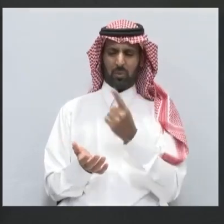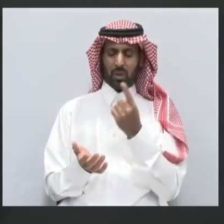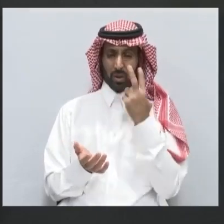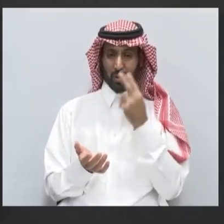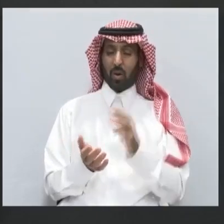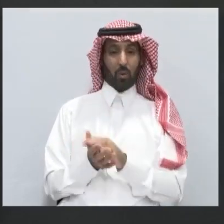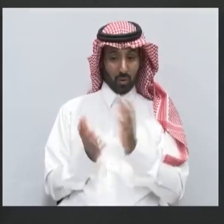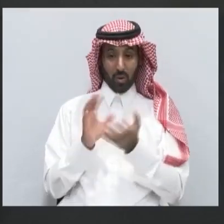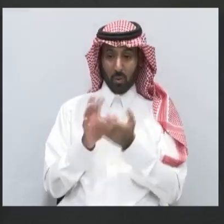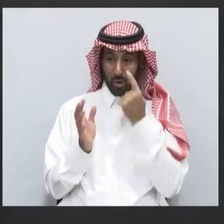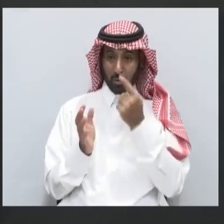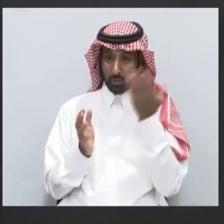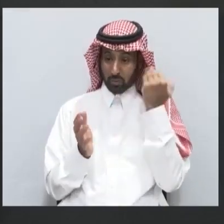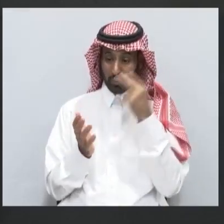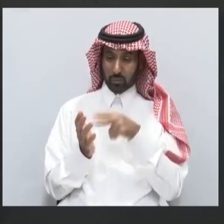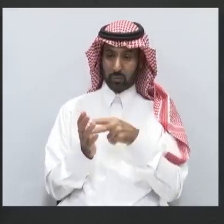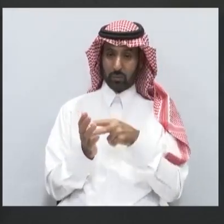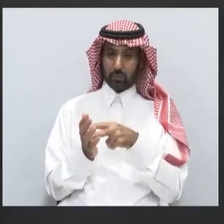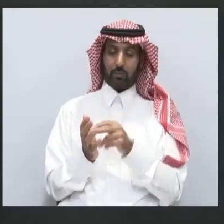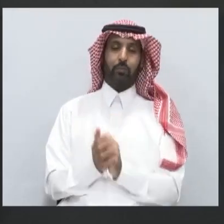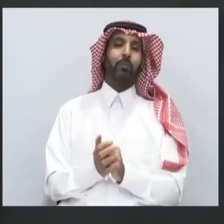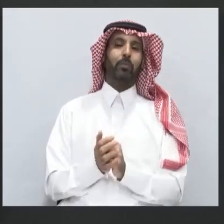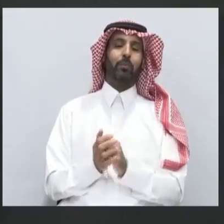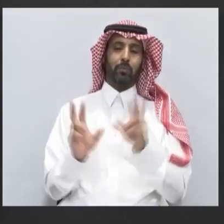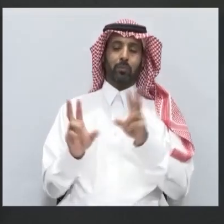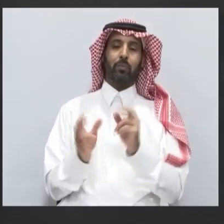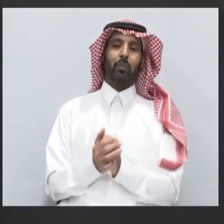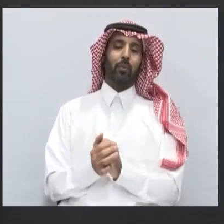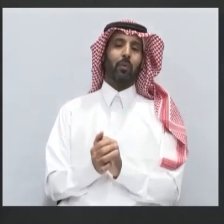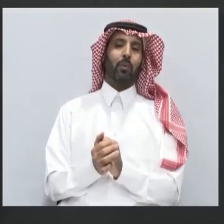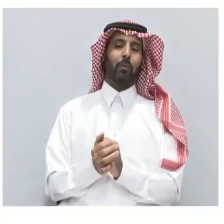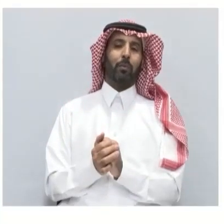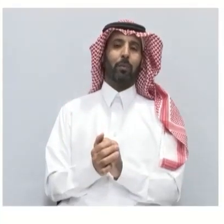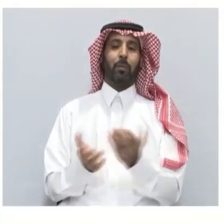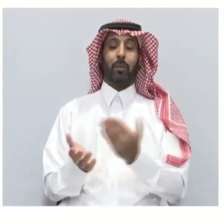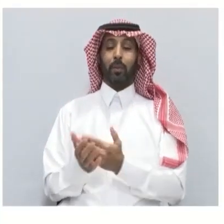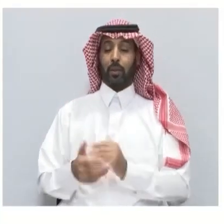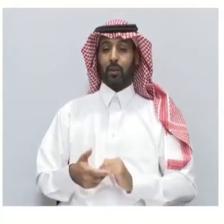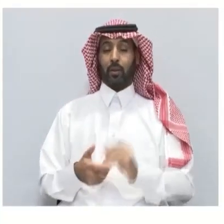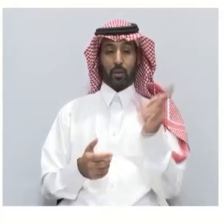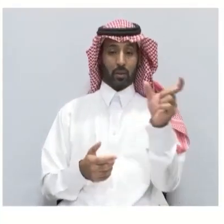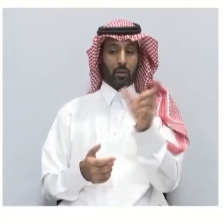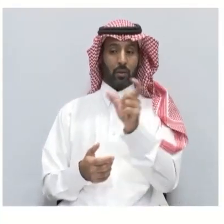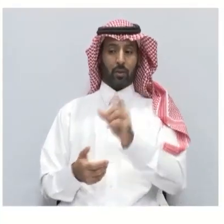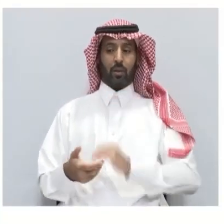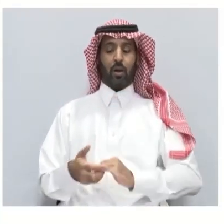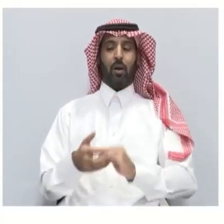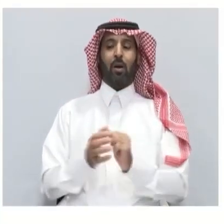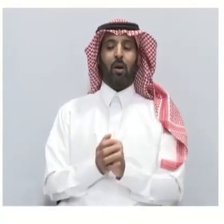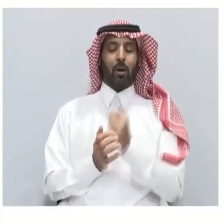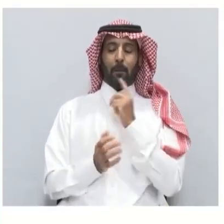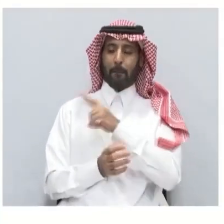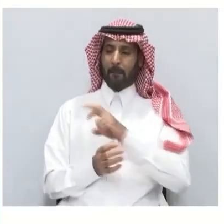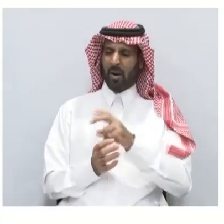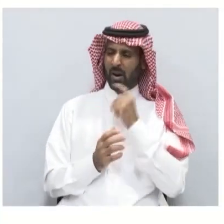world. Have you ever read about a crime? Of course you did. Here are some helping words regarding crimes. The